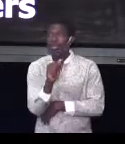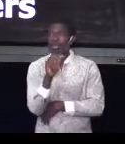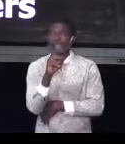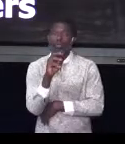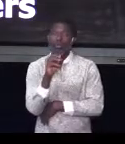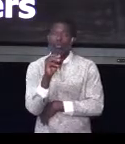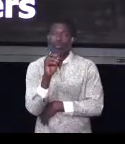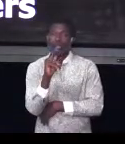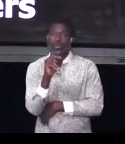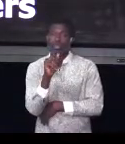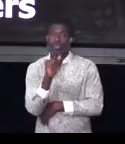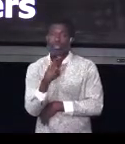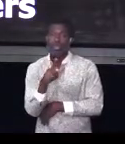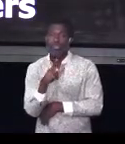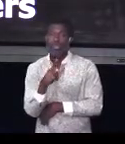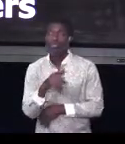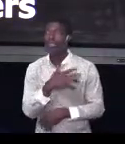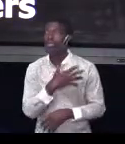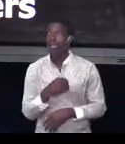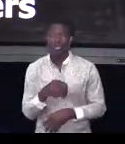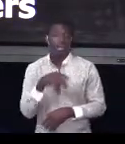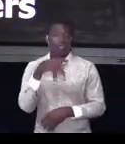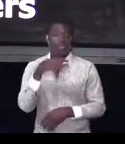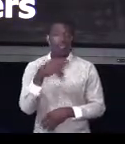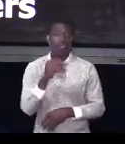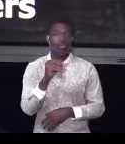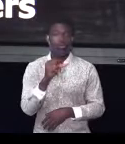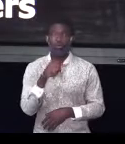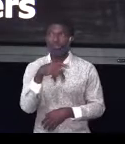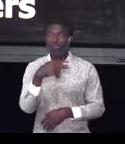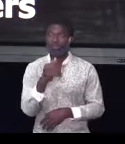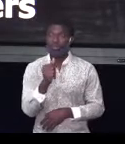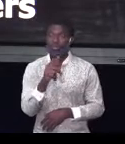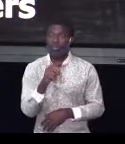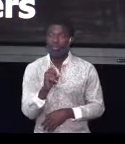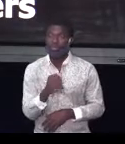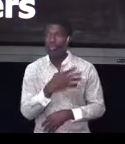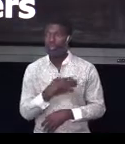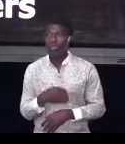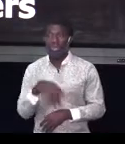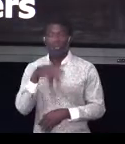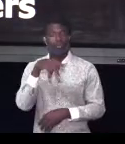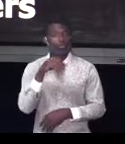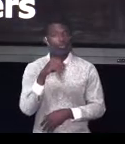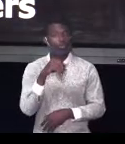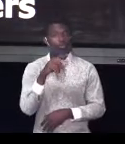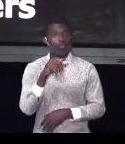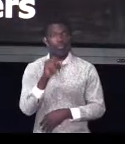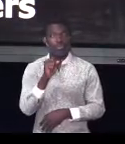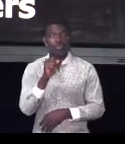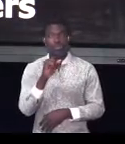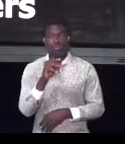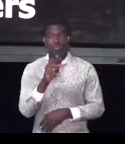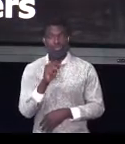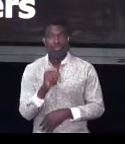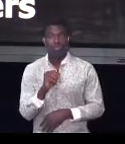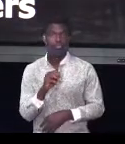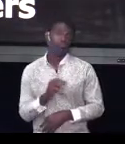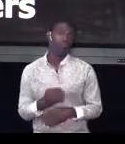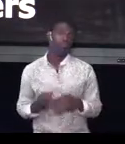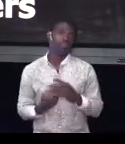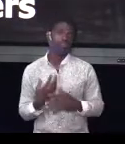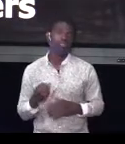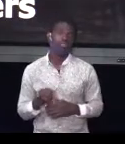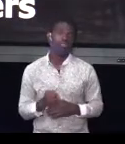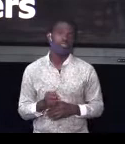ammonia fertilizers, we have phosphate fertilizers, and potassium fertilizers. Just let me repeat